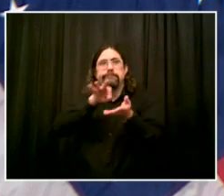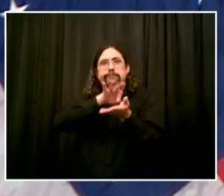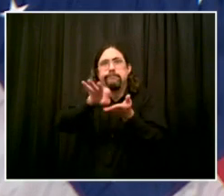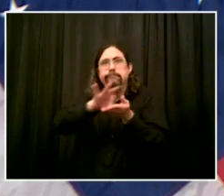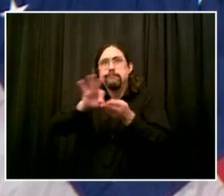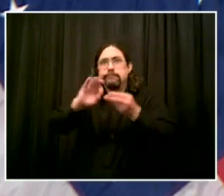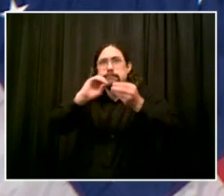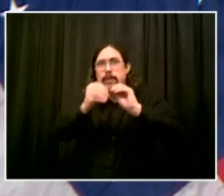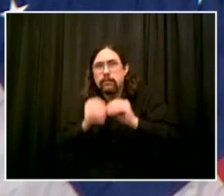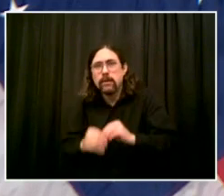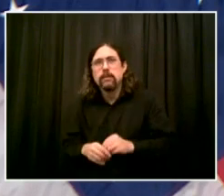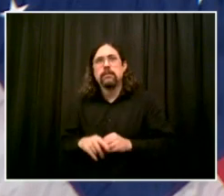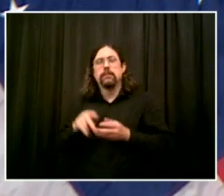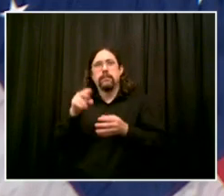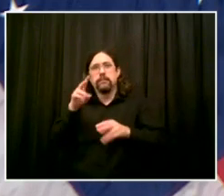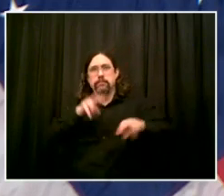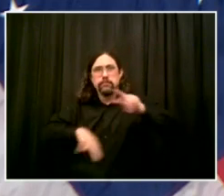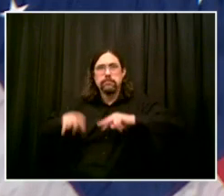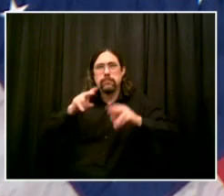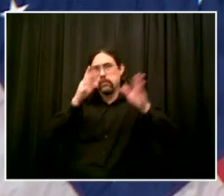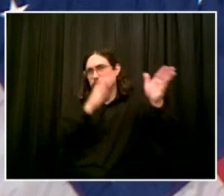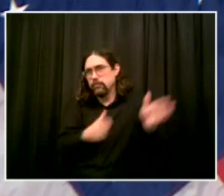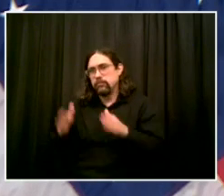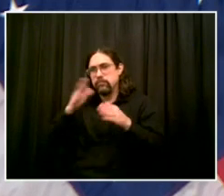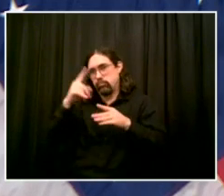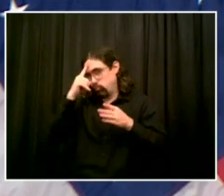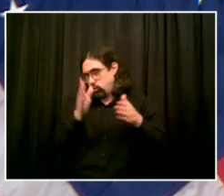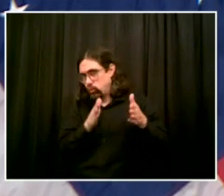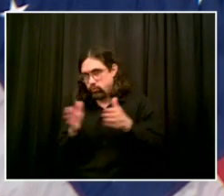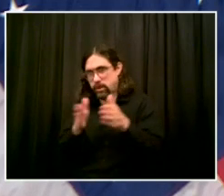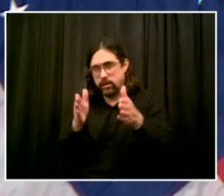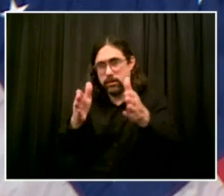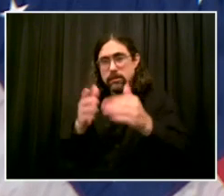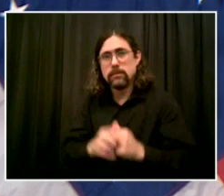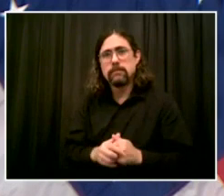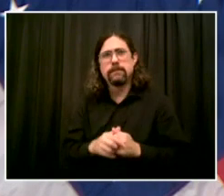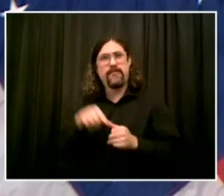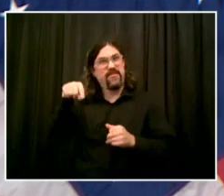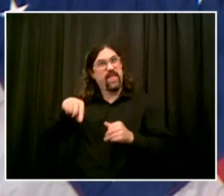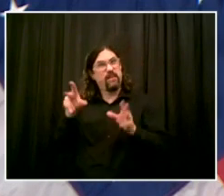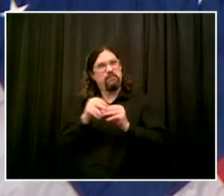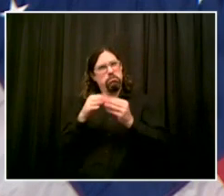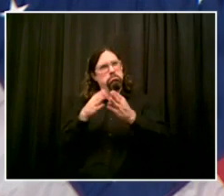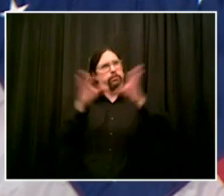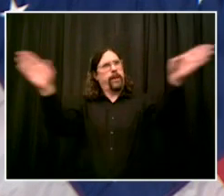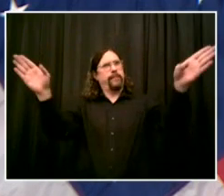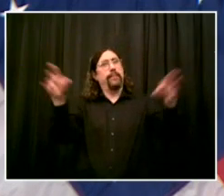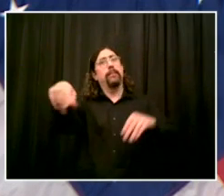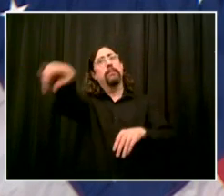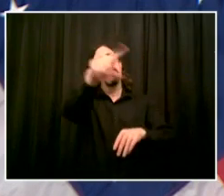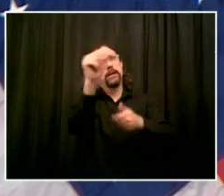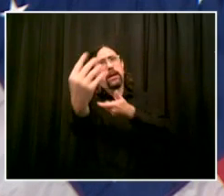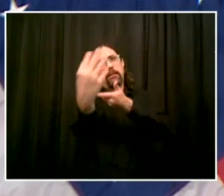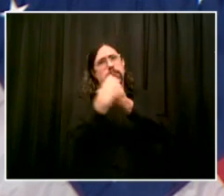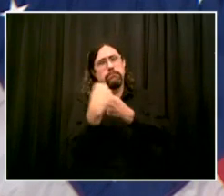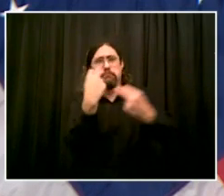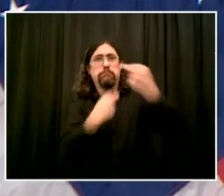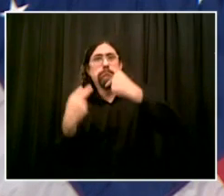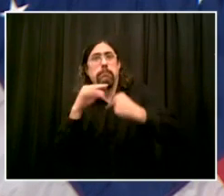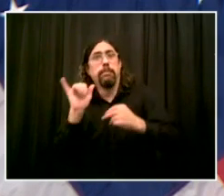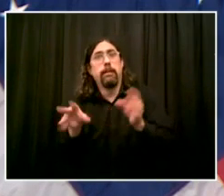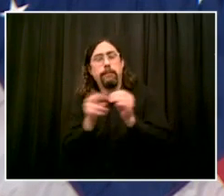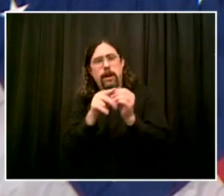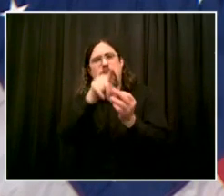stop and shake your head and say, what is going on? There's got to be a different way to do this. In terms of getting guns off the street, but doing